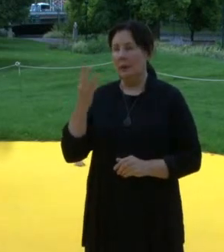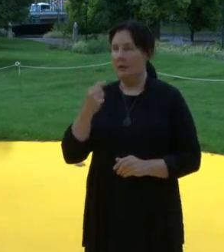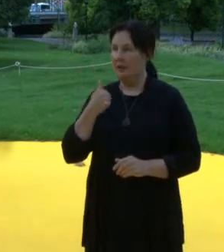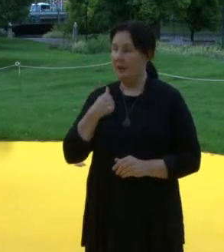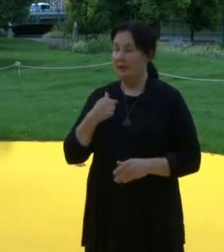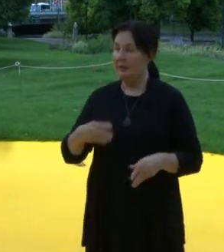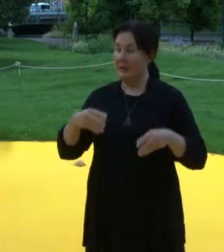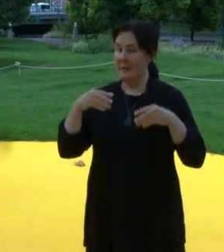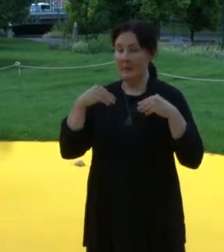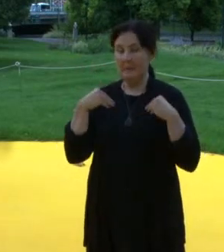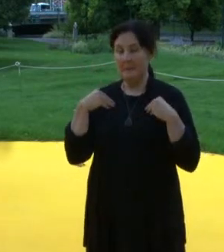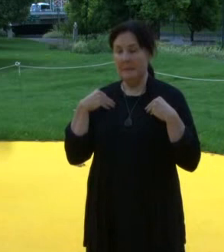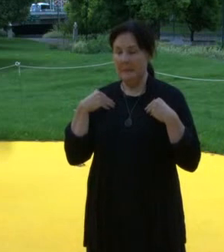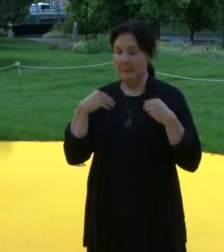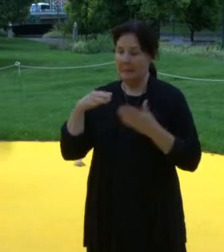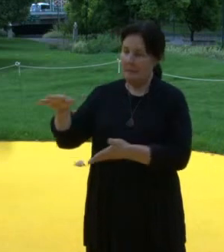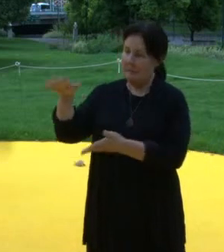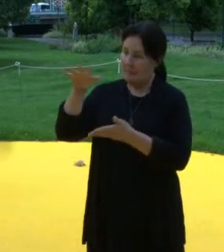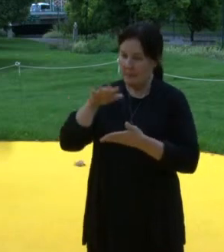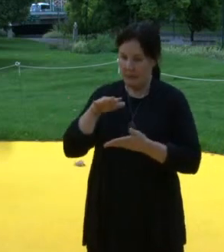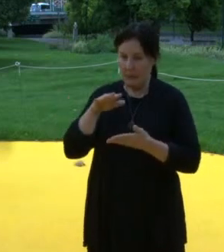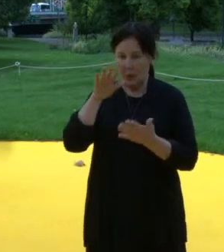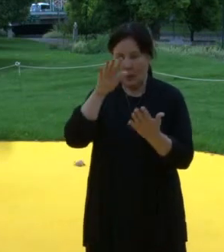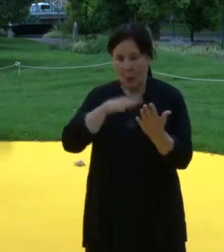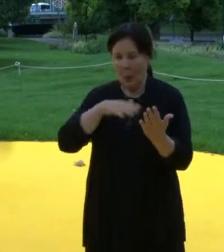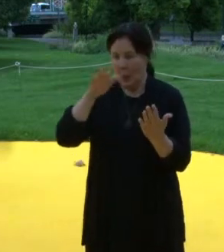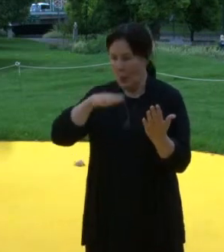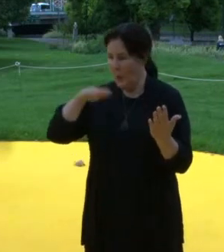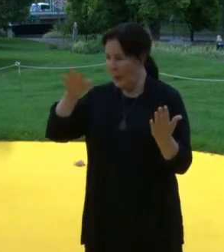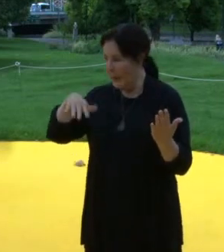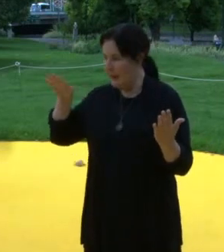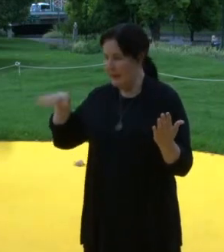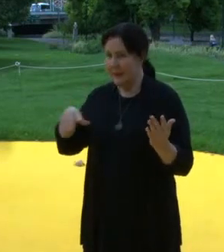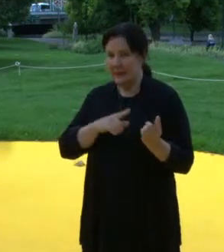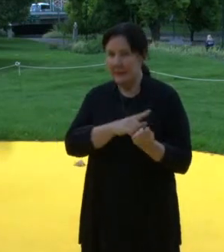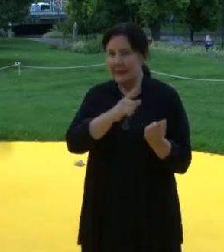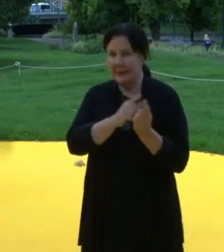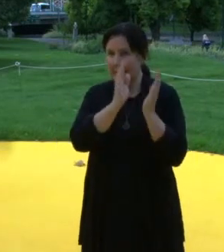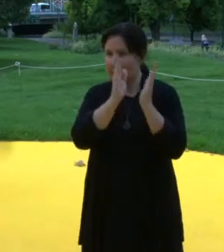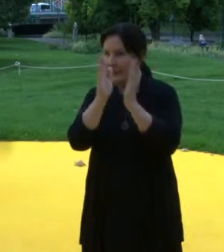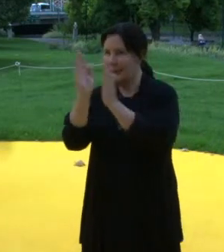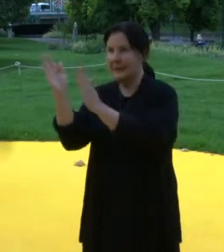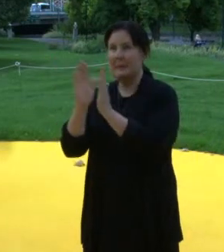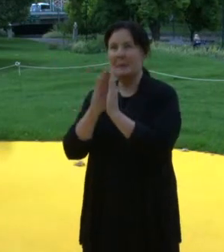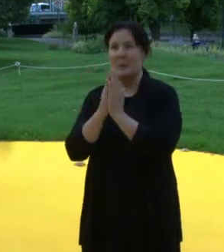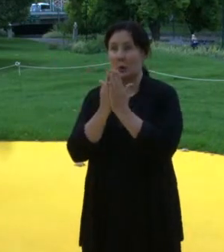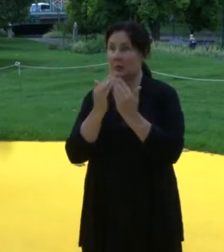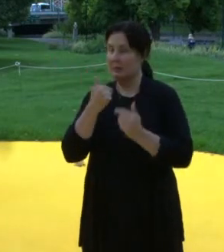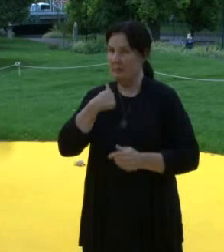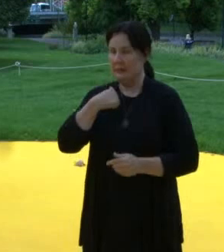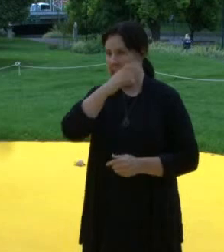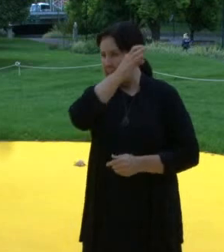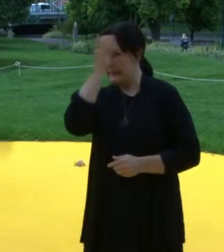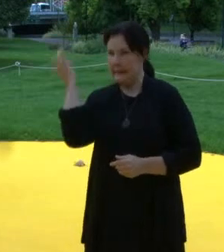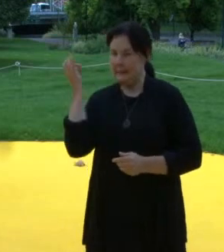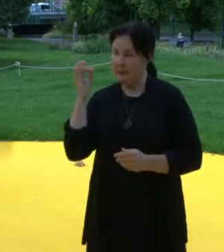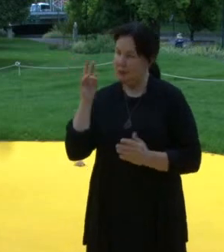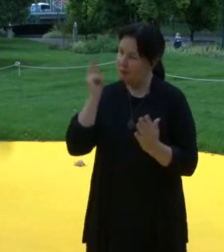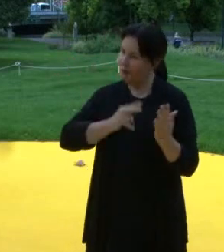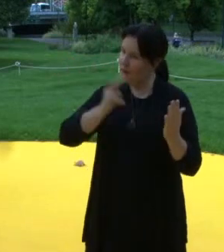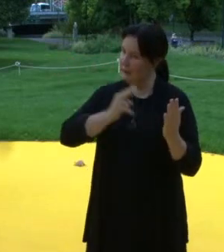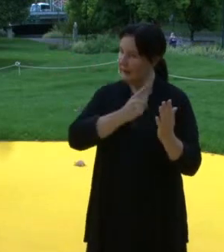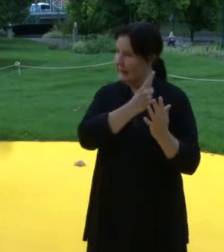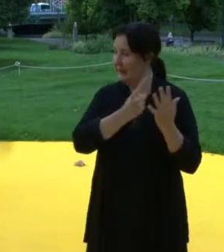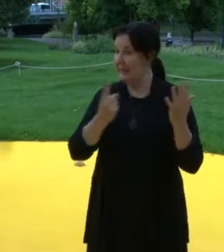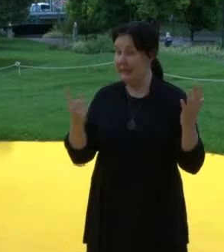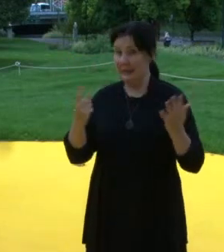shortlisted for the prize, and I made it my mission to read every single one of those books. Looking back, I'm not really sure